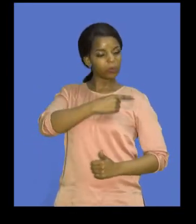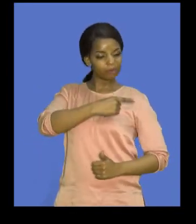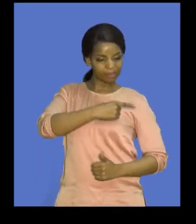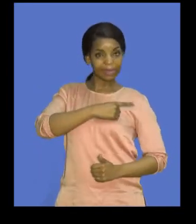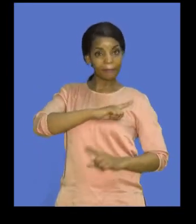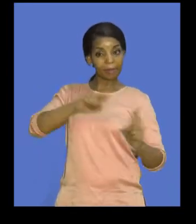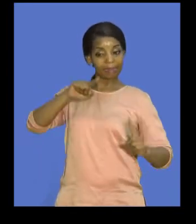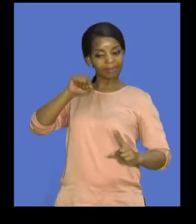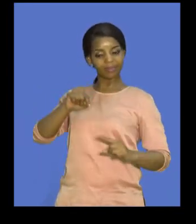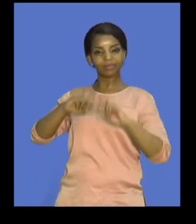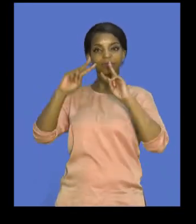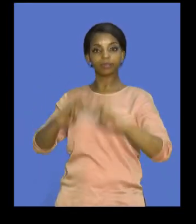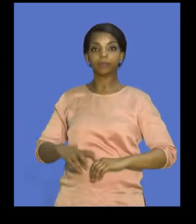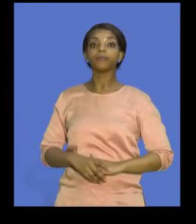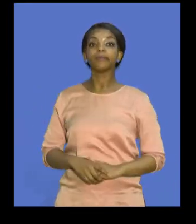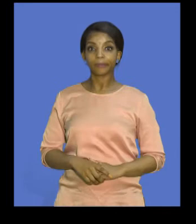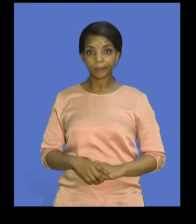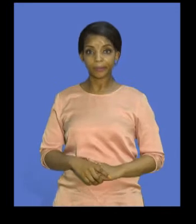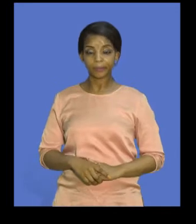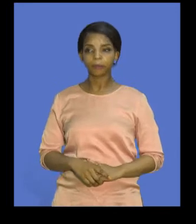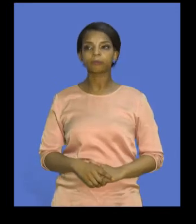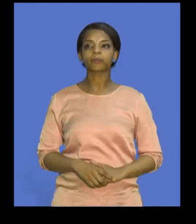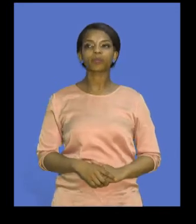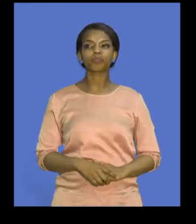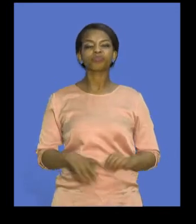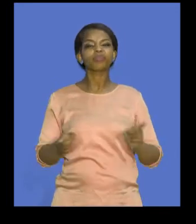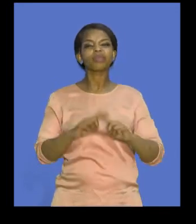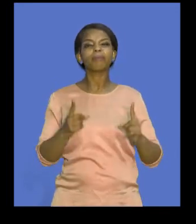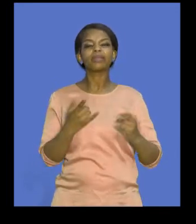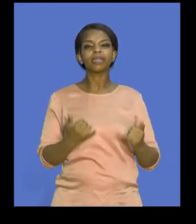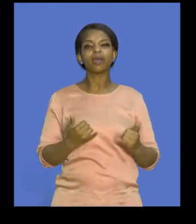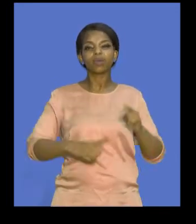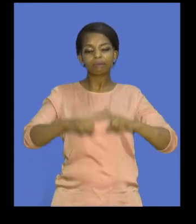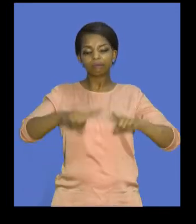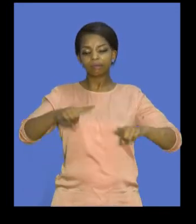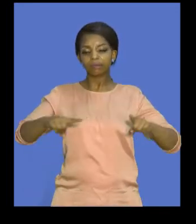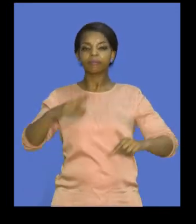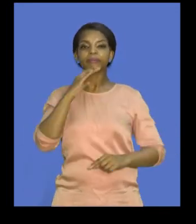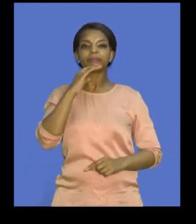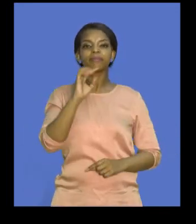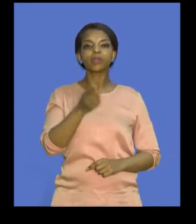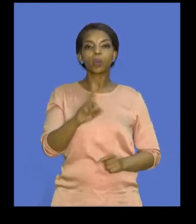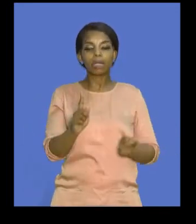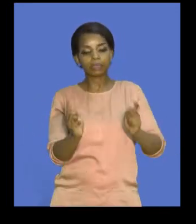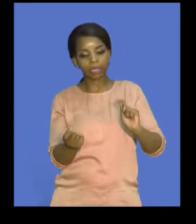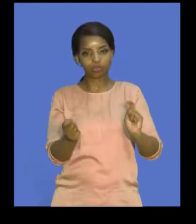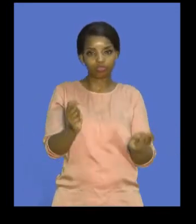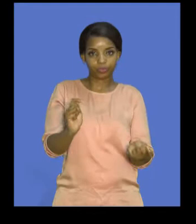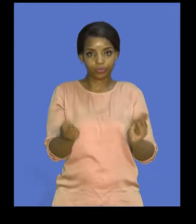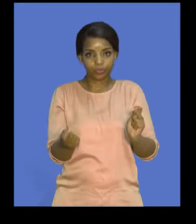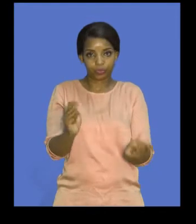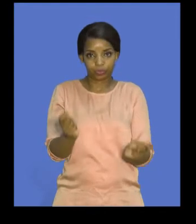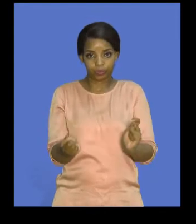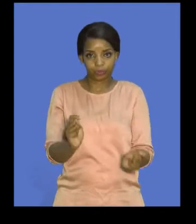is essentially something that changes. Now, if we talk about an independent variable, we're talking about that physical